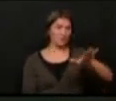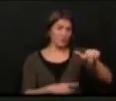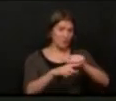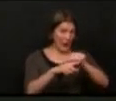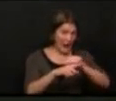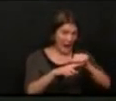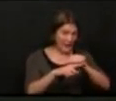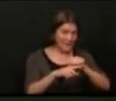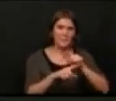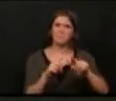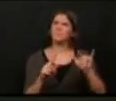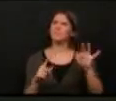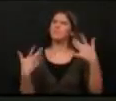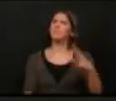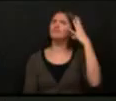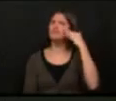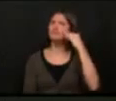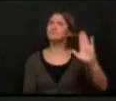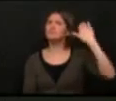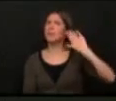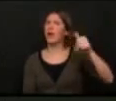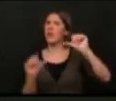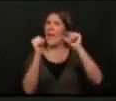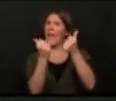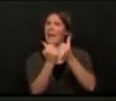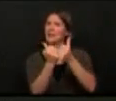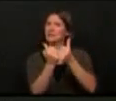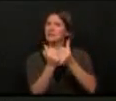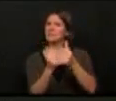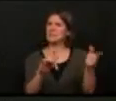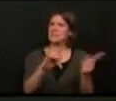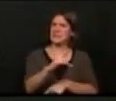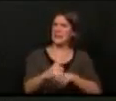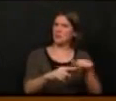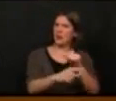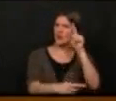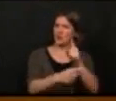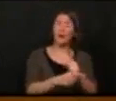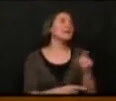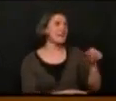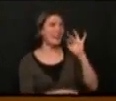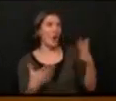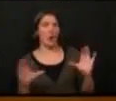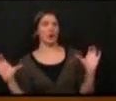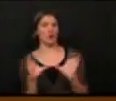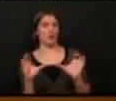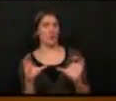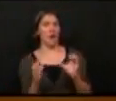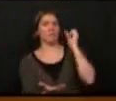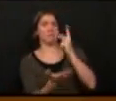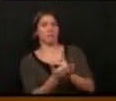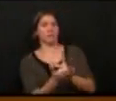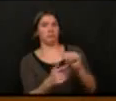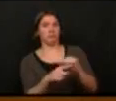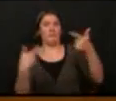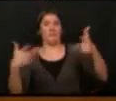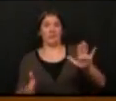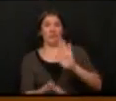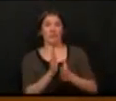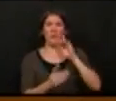another agency, because then they only have to go for a little while to the academy. That is correct. If they're previously certified, that drastically cuts down almost